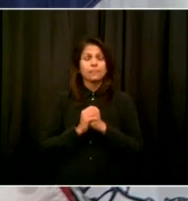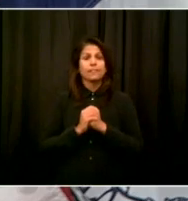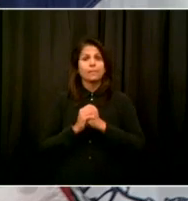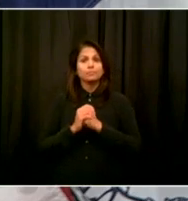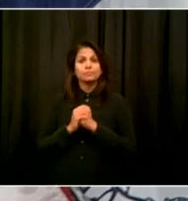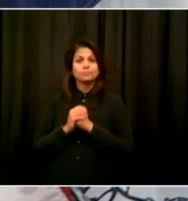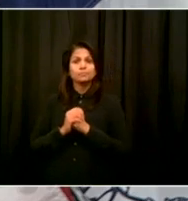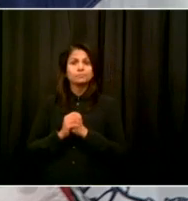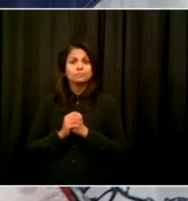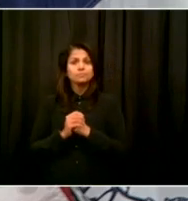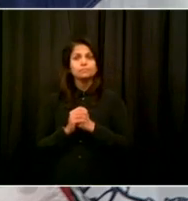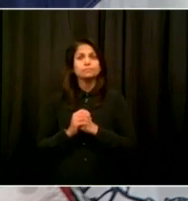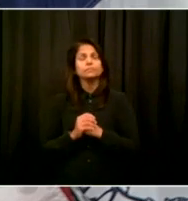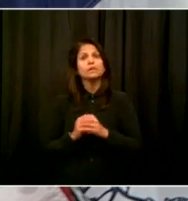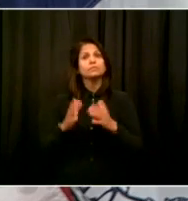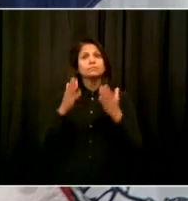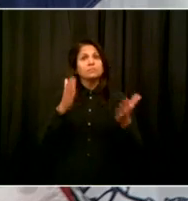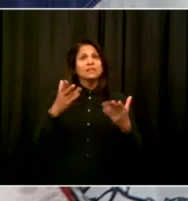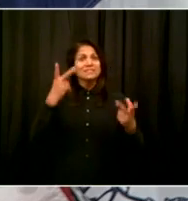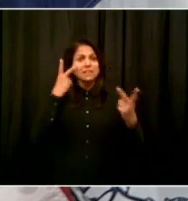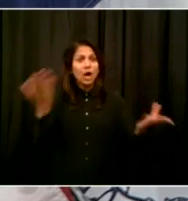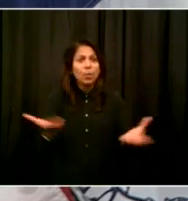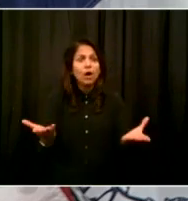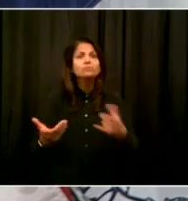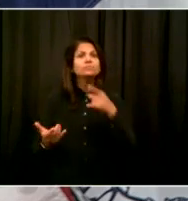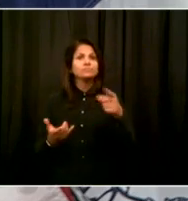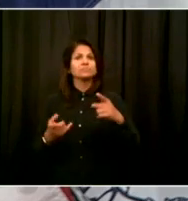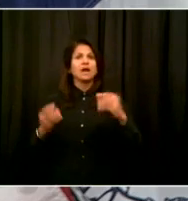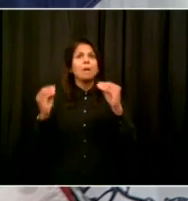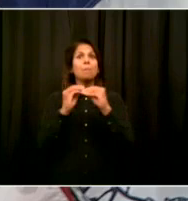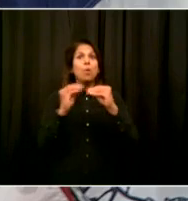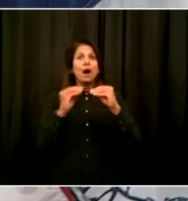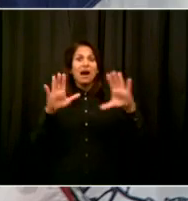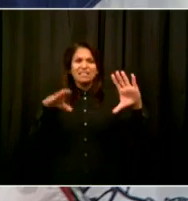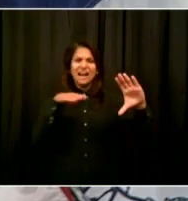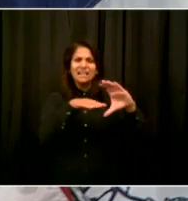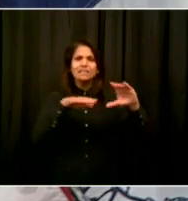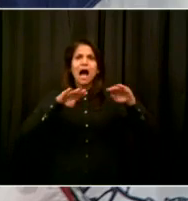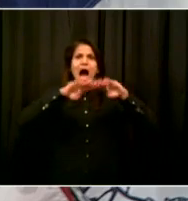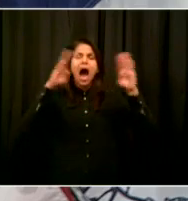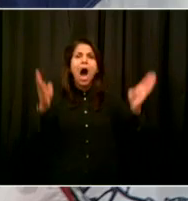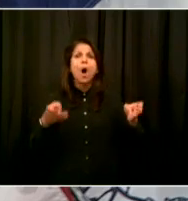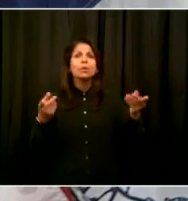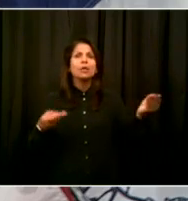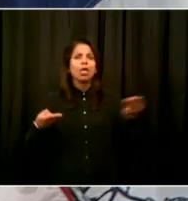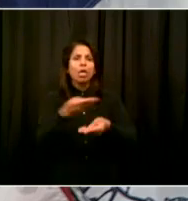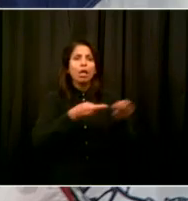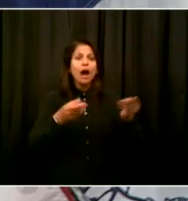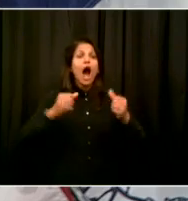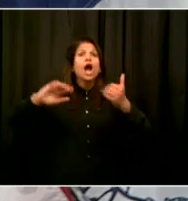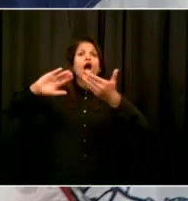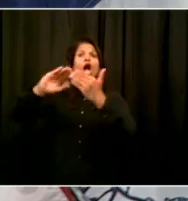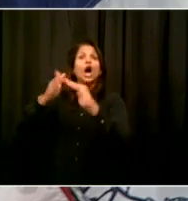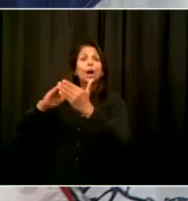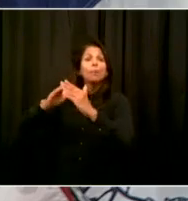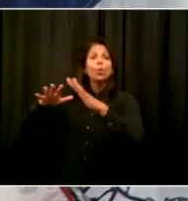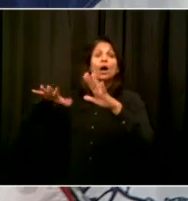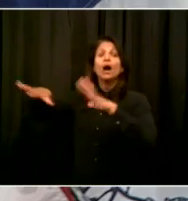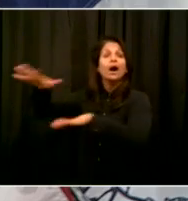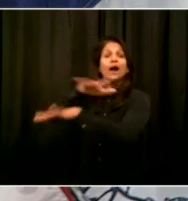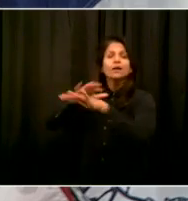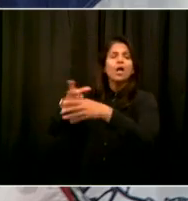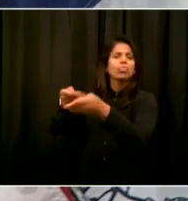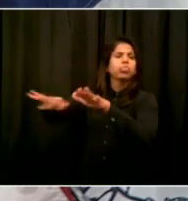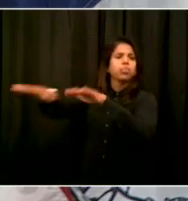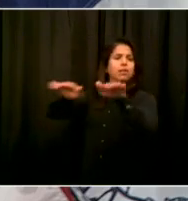transmission. We're seeing community spread. We're seeing things we have not seen in a long time. And we have to stop them. So we're going to